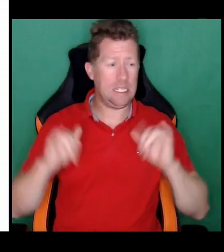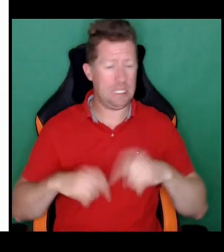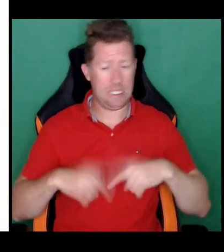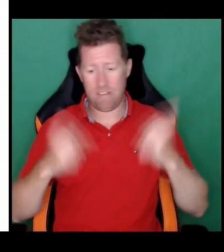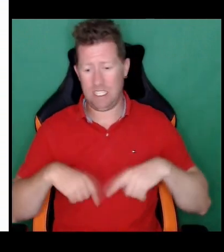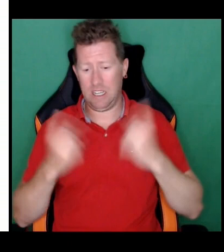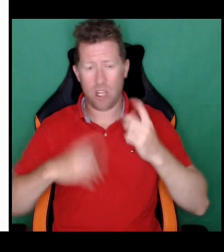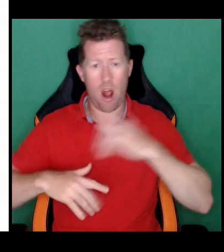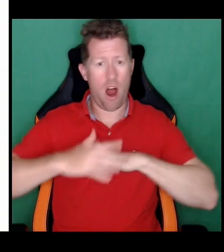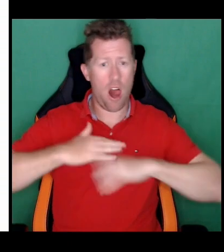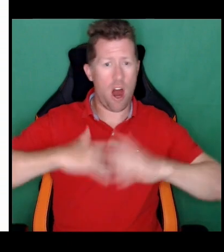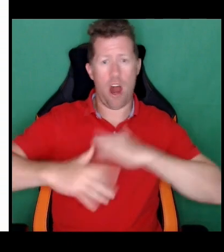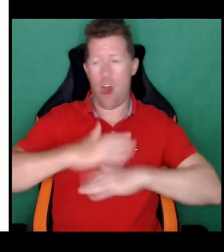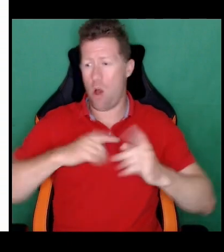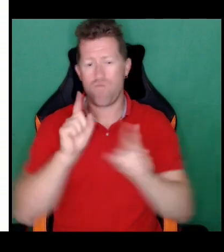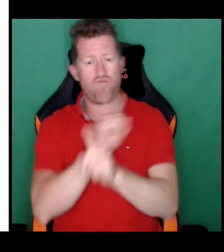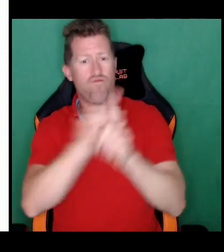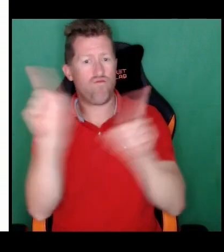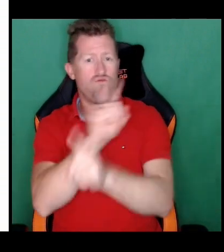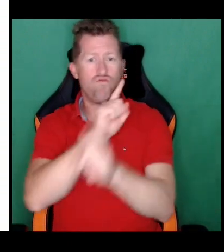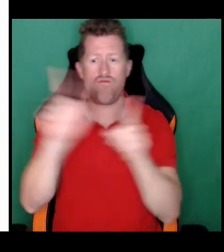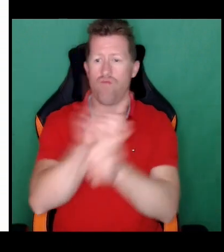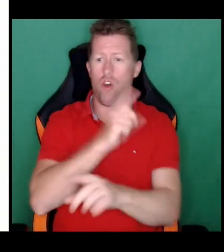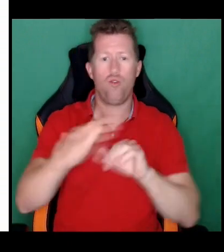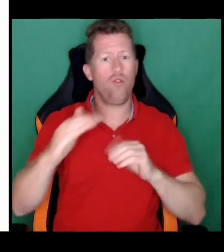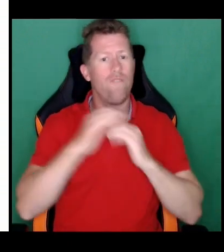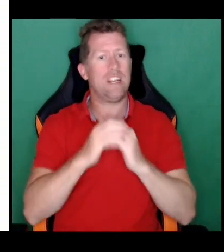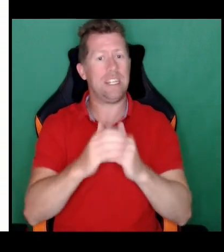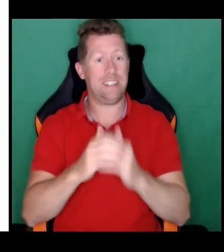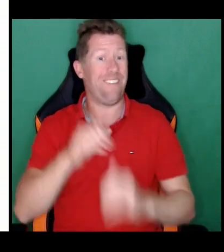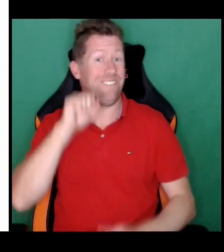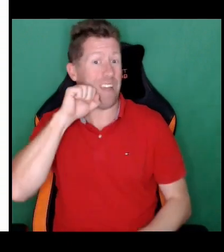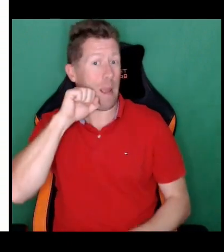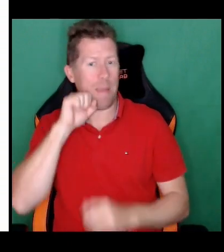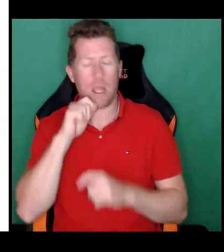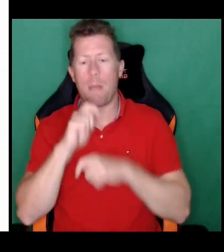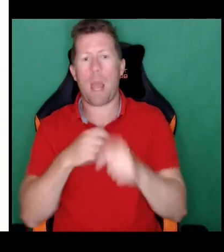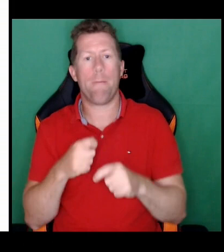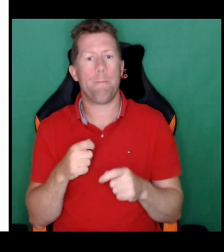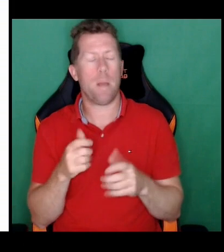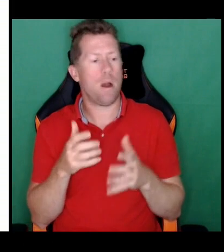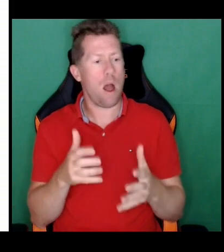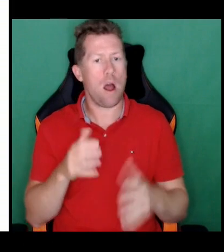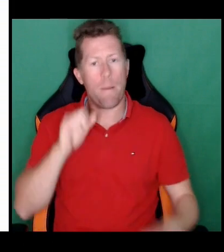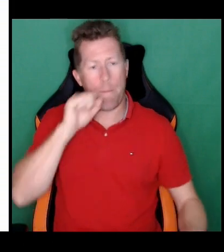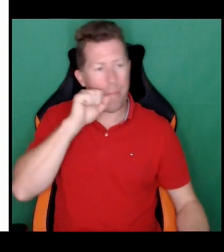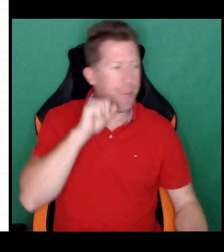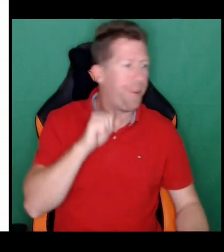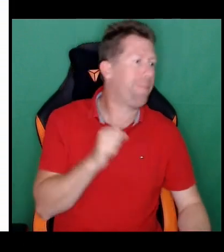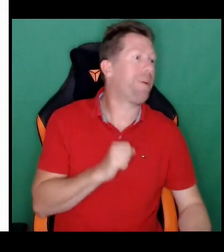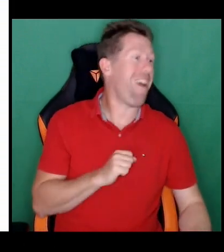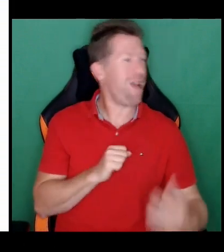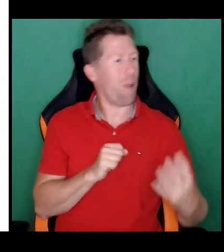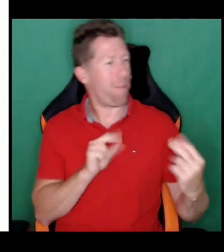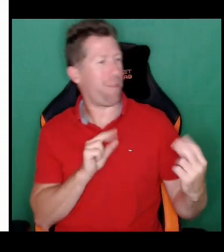they like making new friends, and vaping forms part of that enabler of a way to go out, perhaps